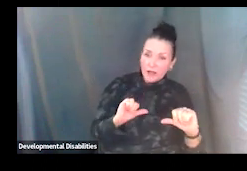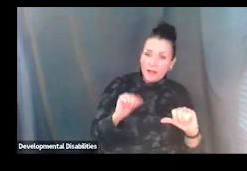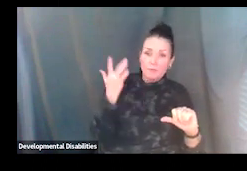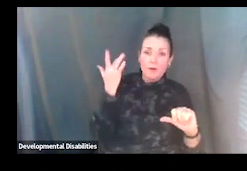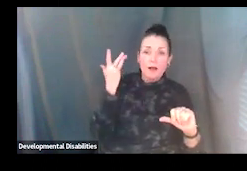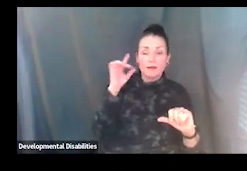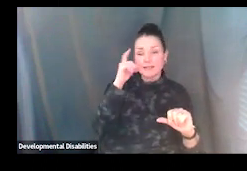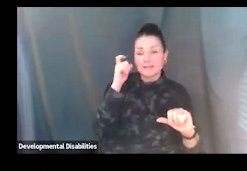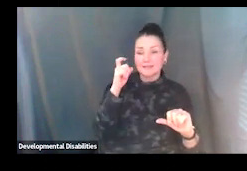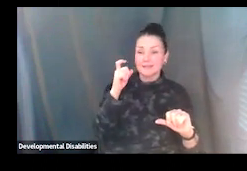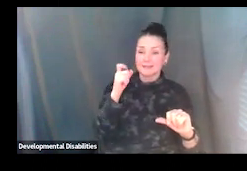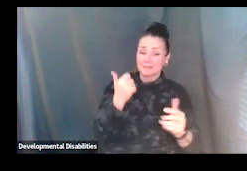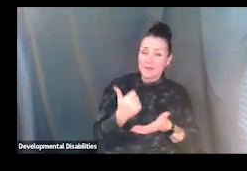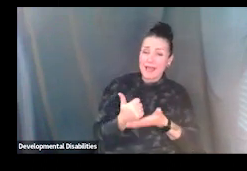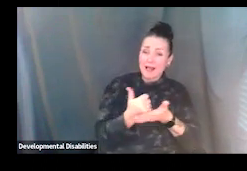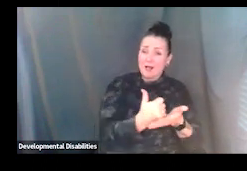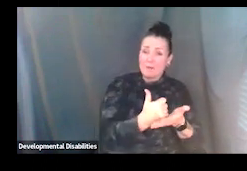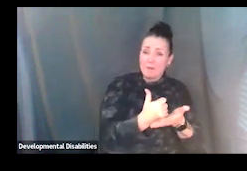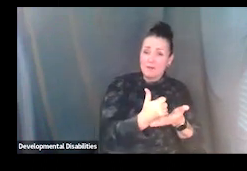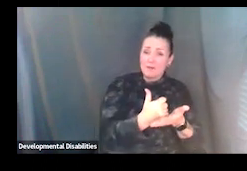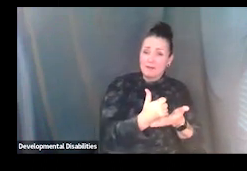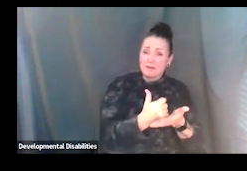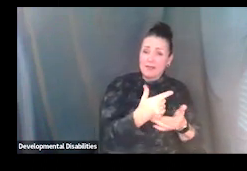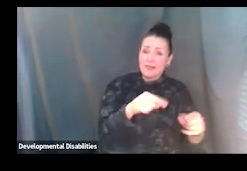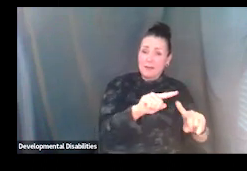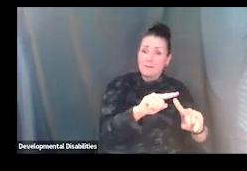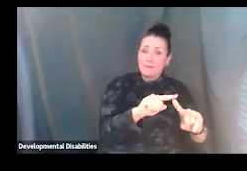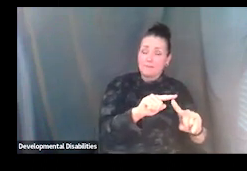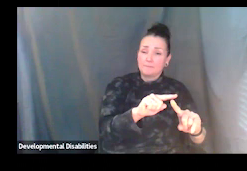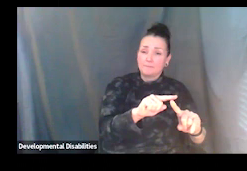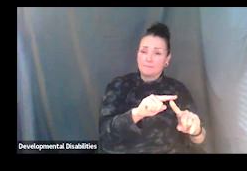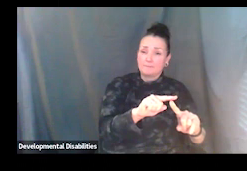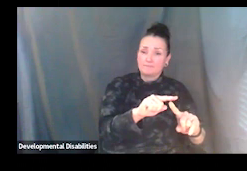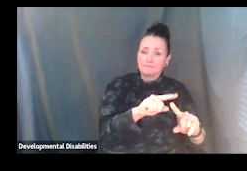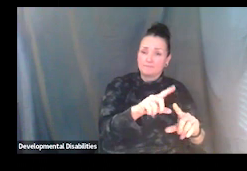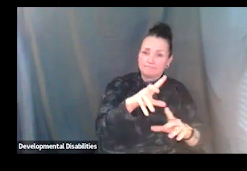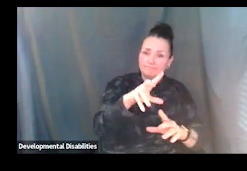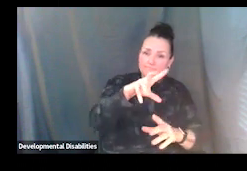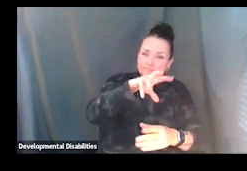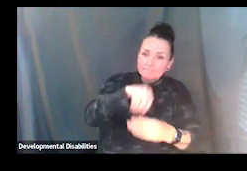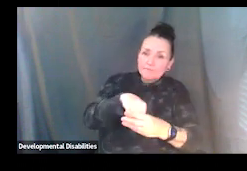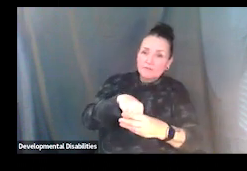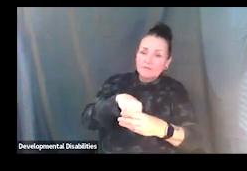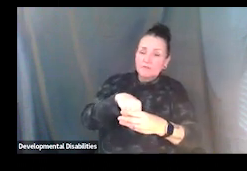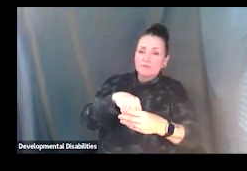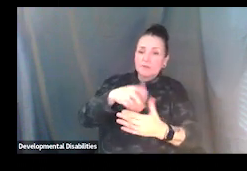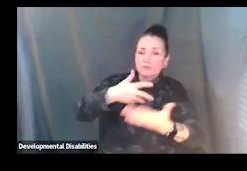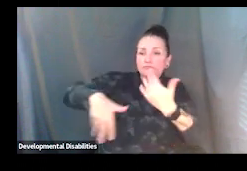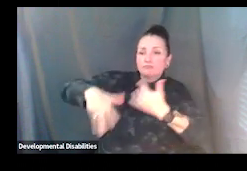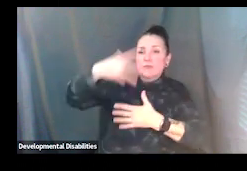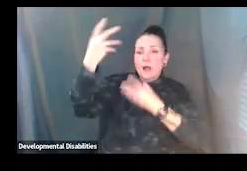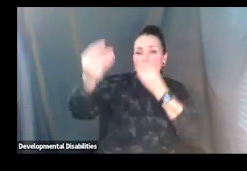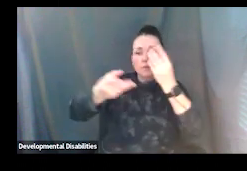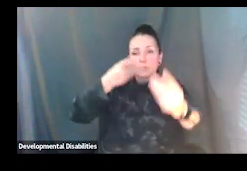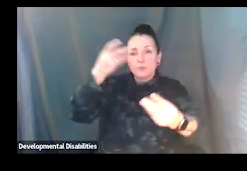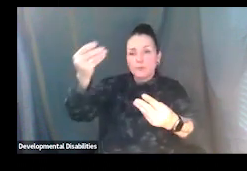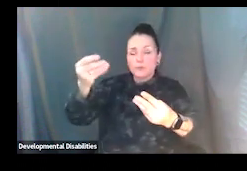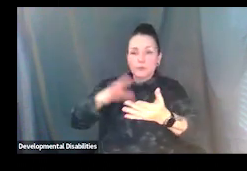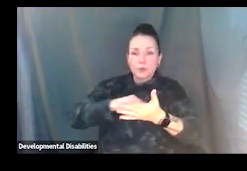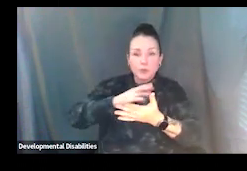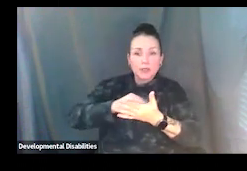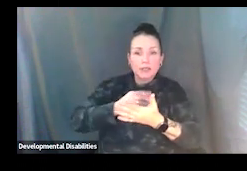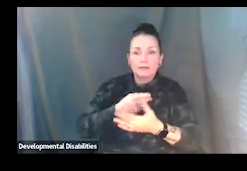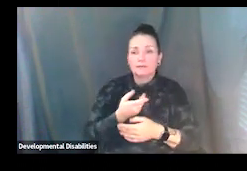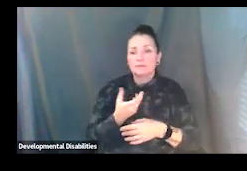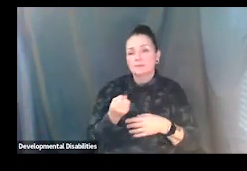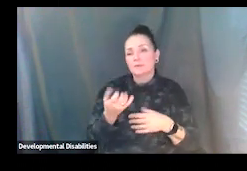them participate in life, recognizing that that's not optimal. And then I think we just have to keep advocating, as